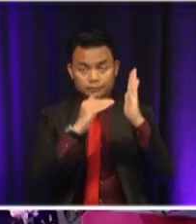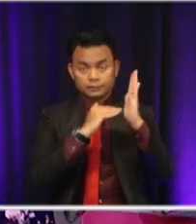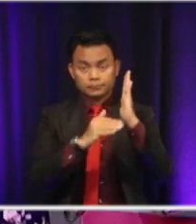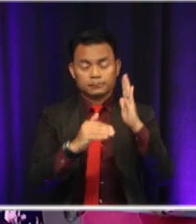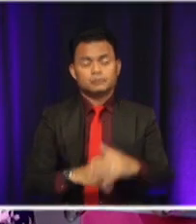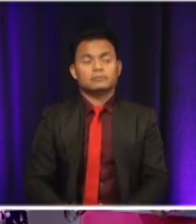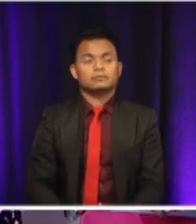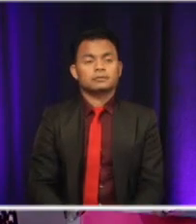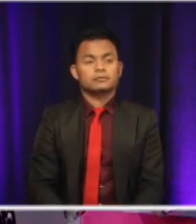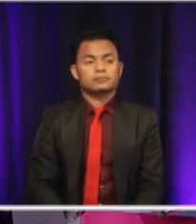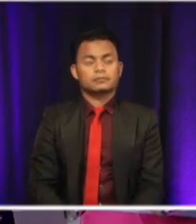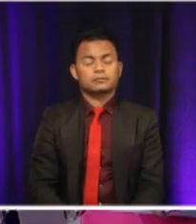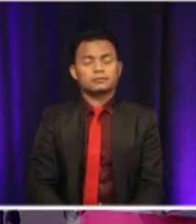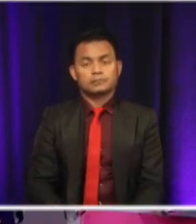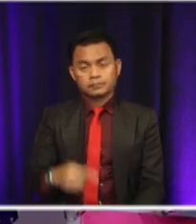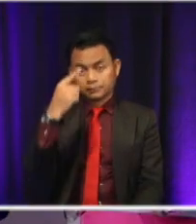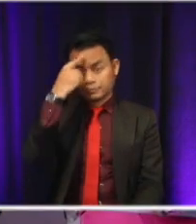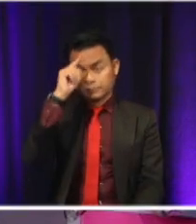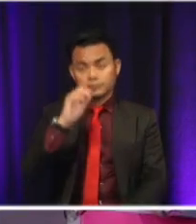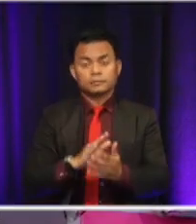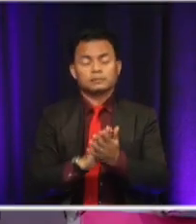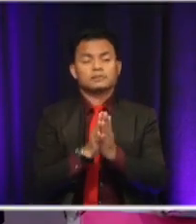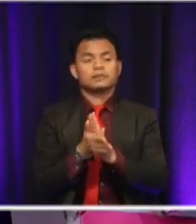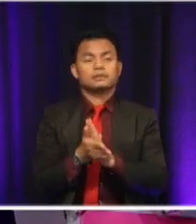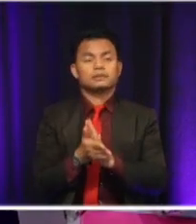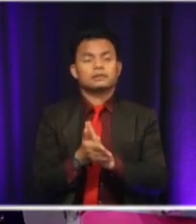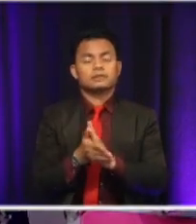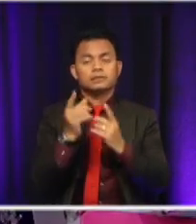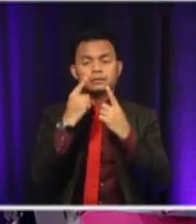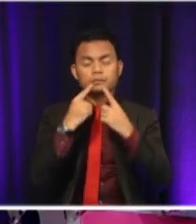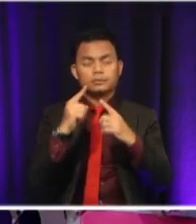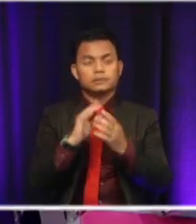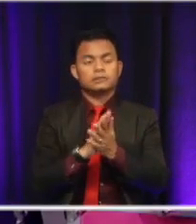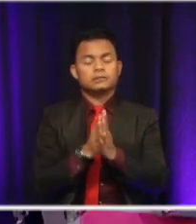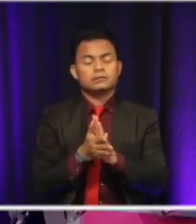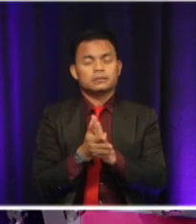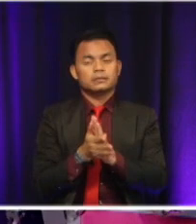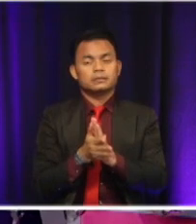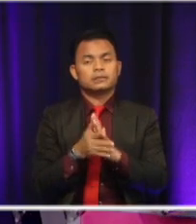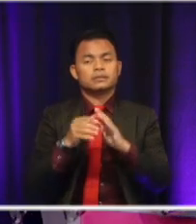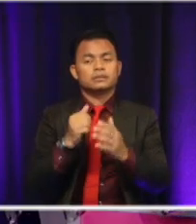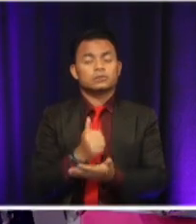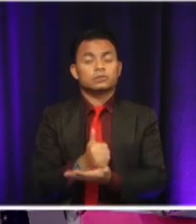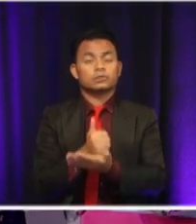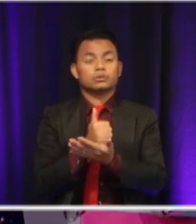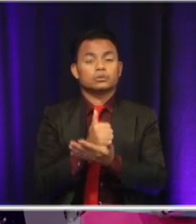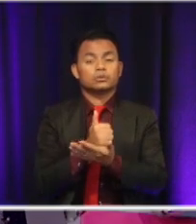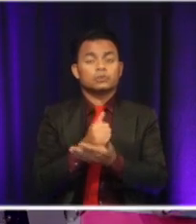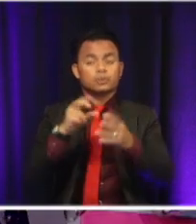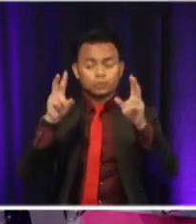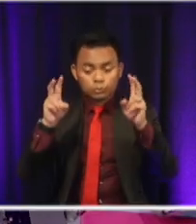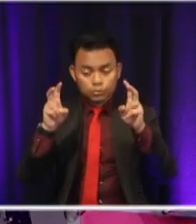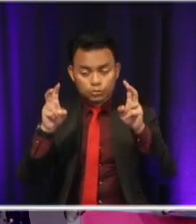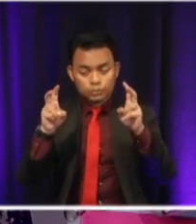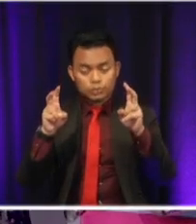of the poem into their answers. So please quote where you can, when you can.